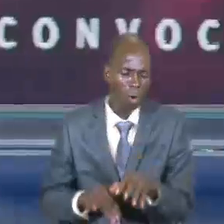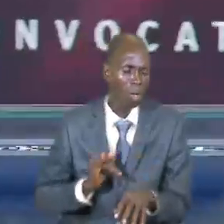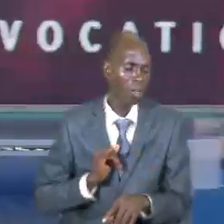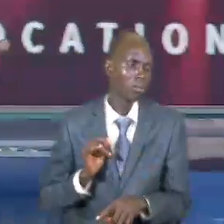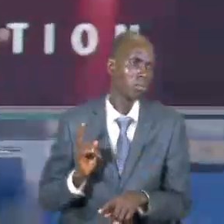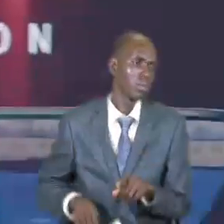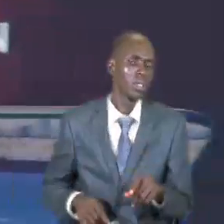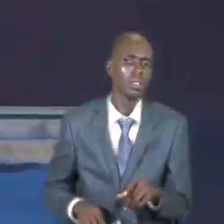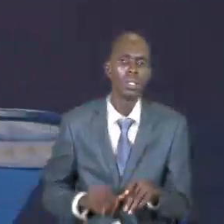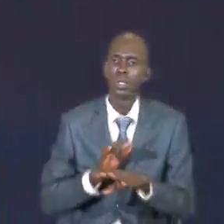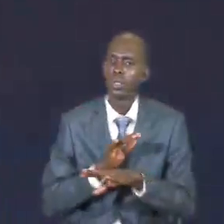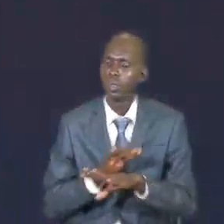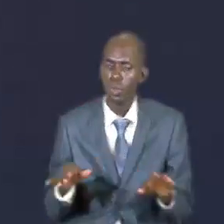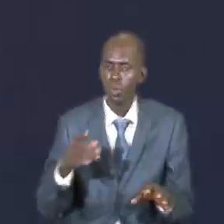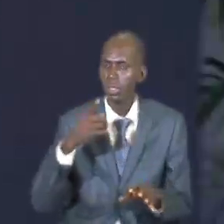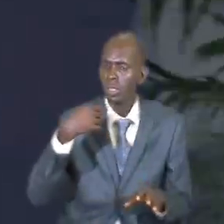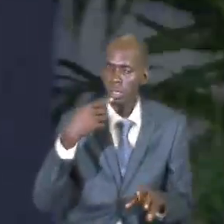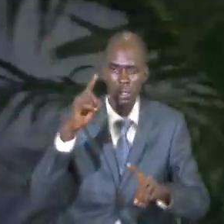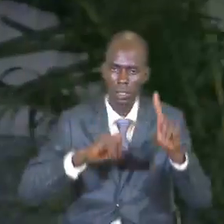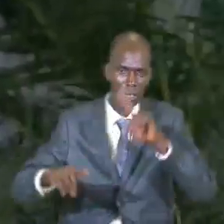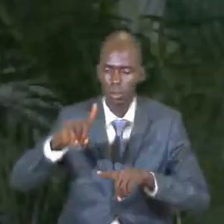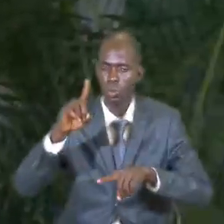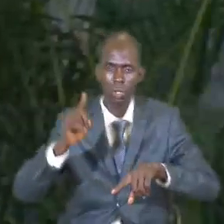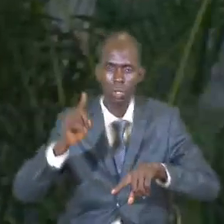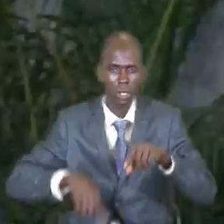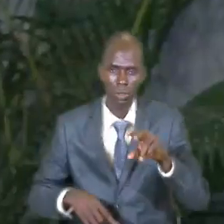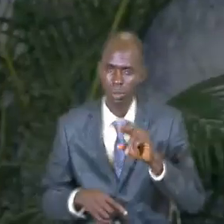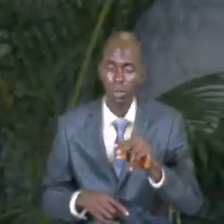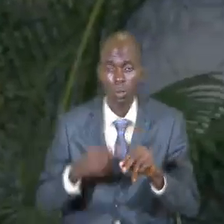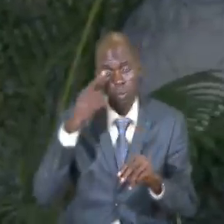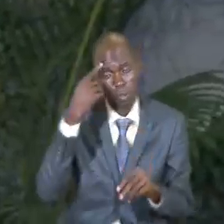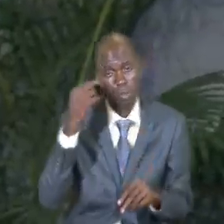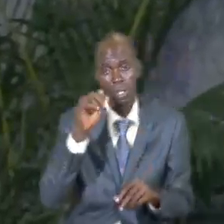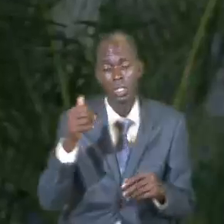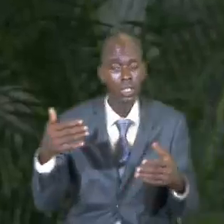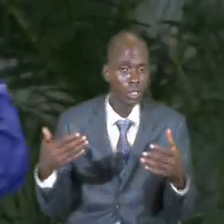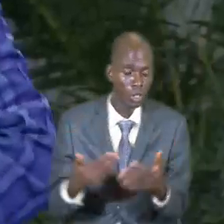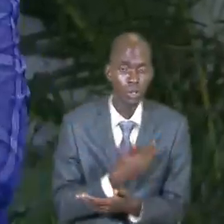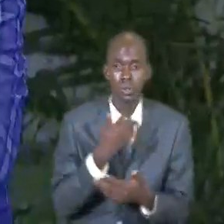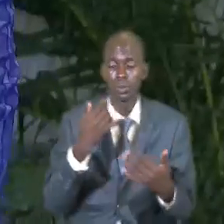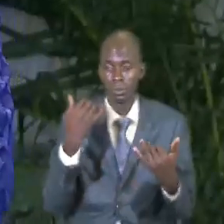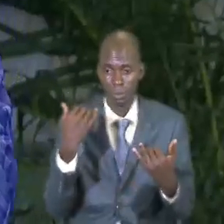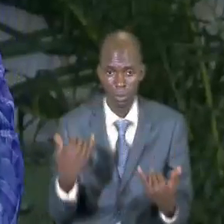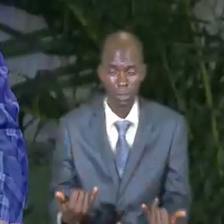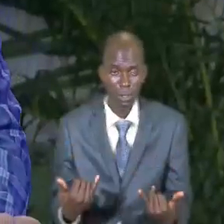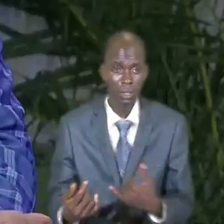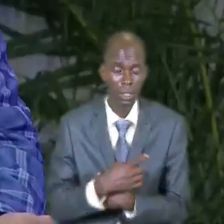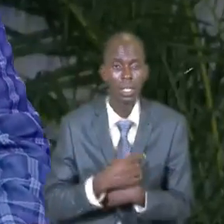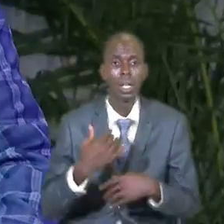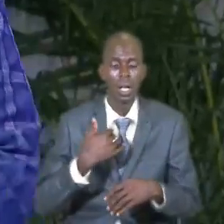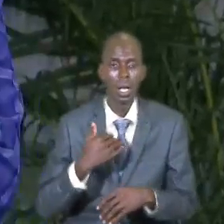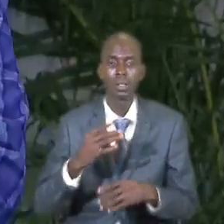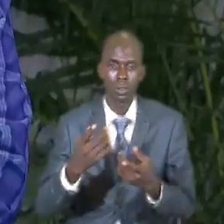you cannot, because a new day has dawned. Whatever you could not do before, when you hear